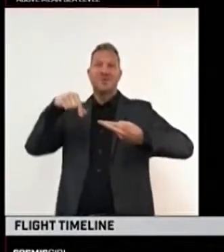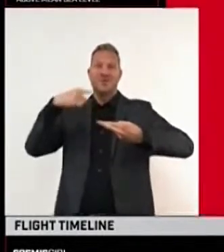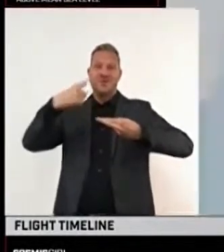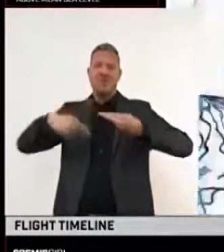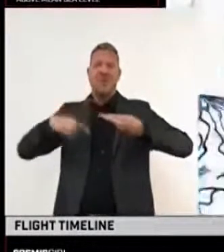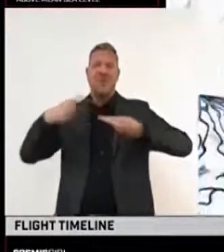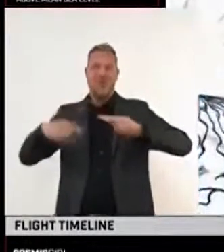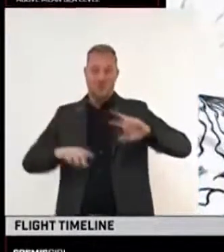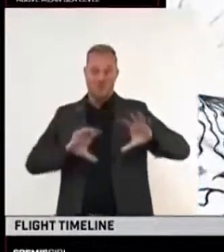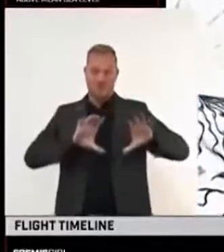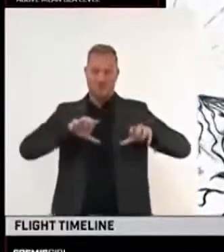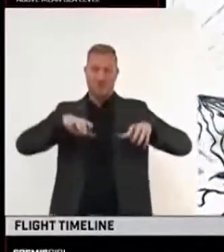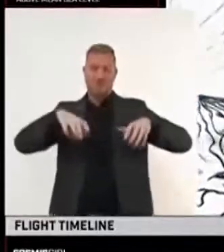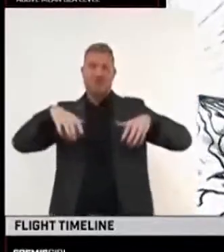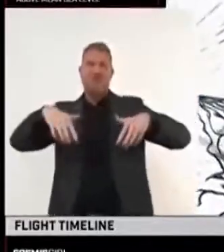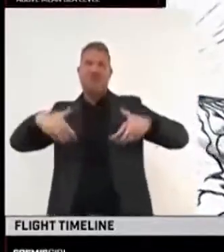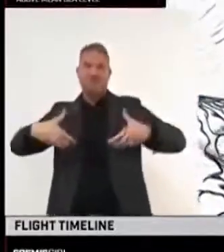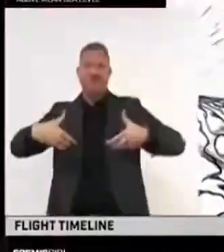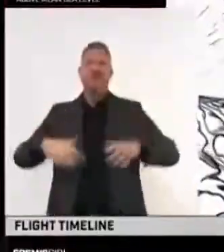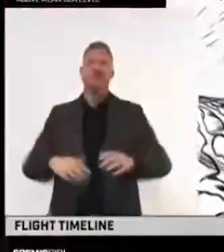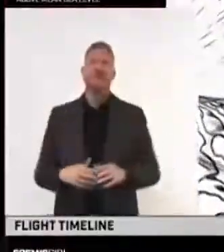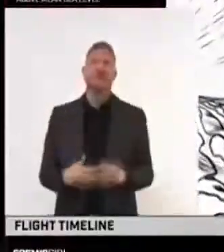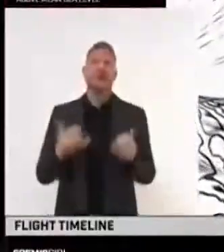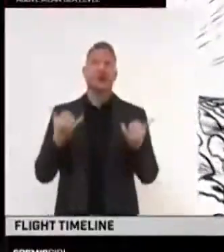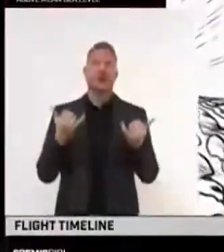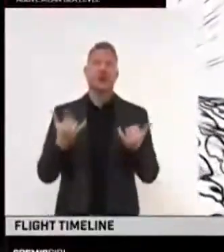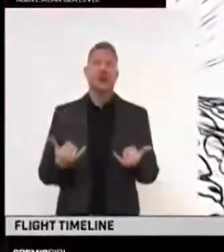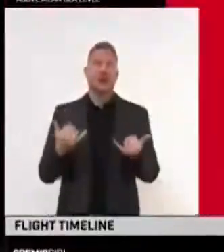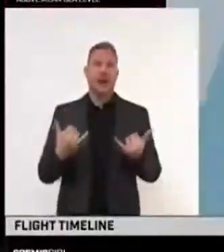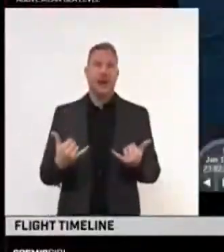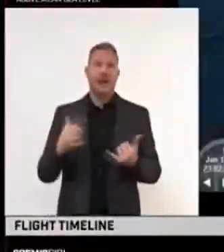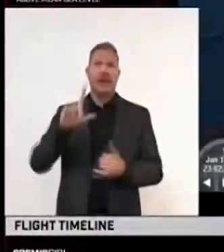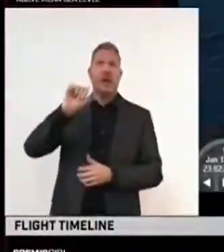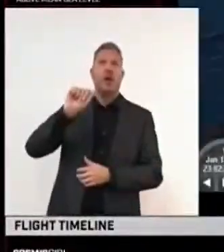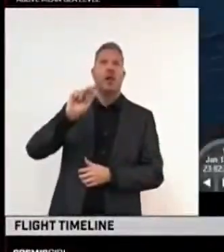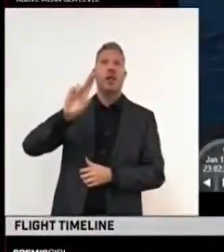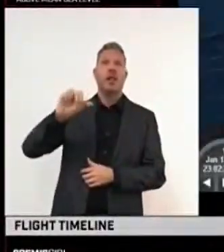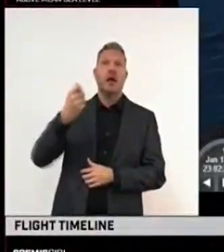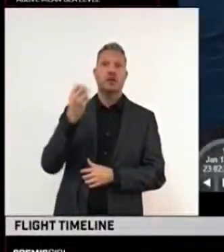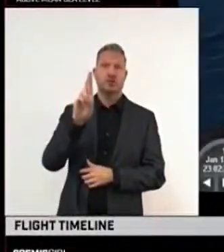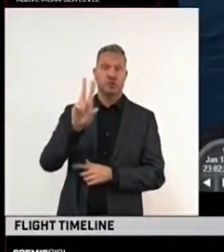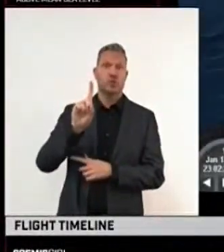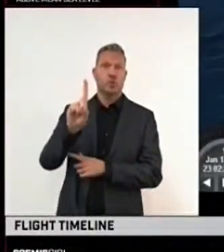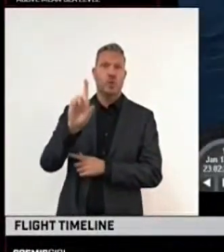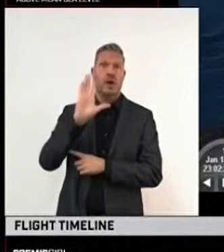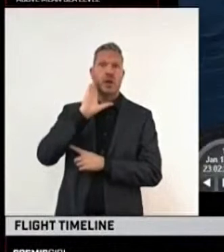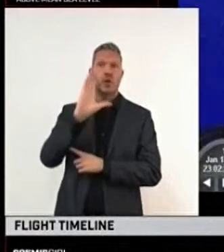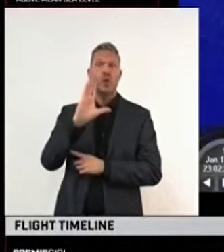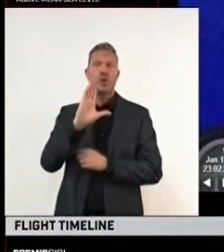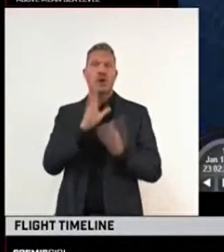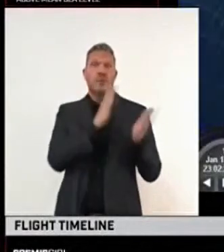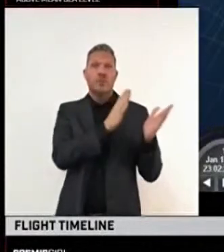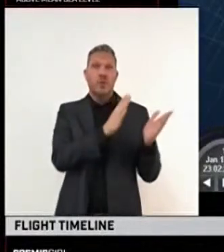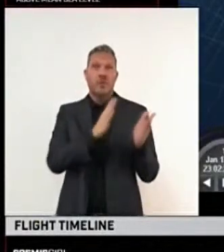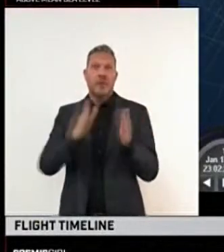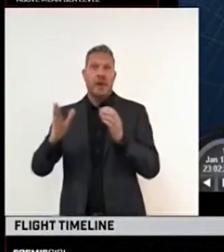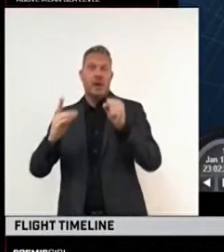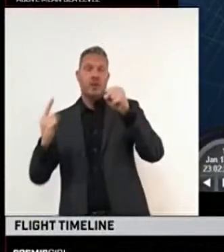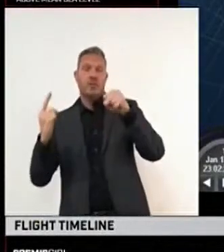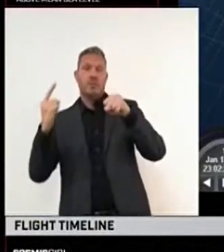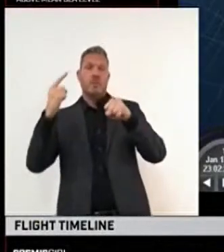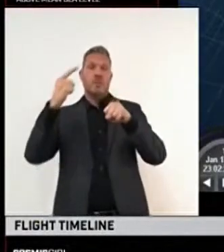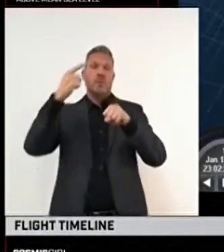And now launcher 1 is going to coast all the way out to orbit apogee, and there Newton 4 will